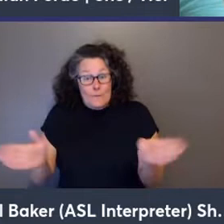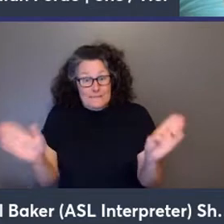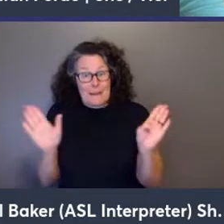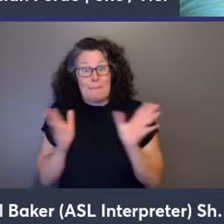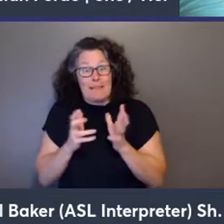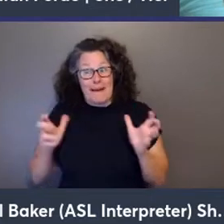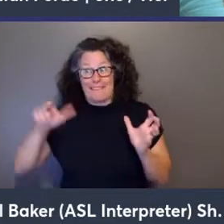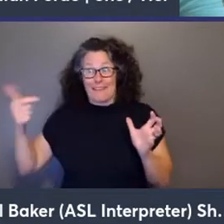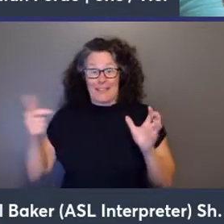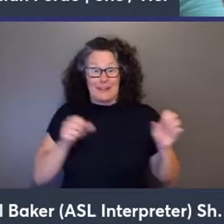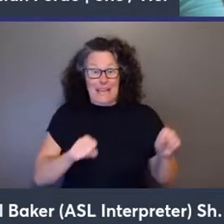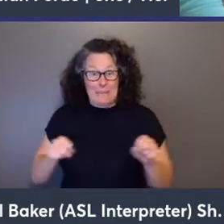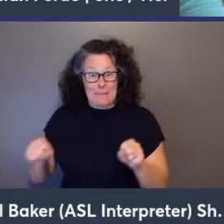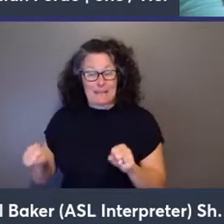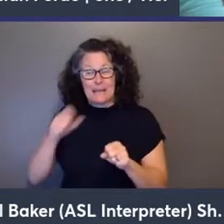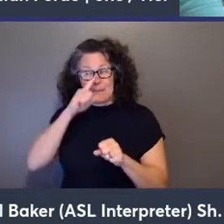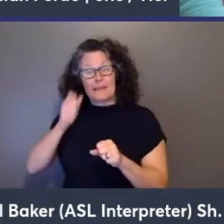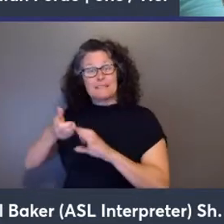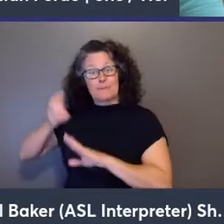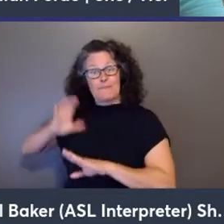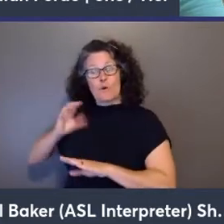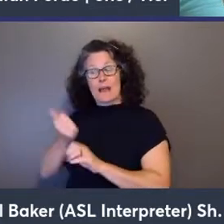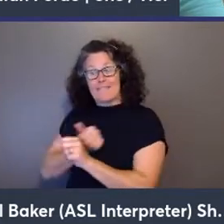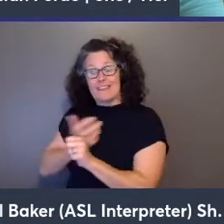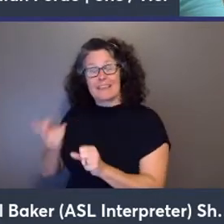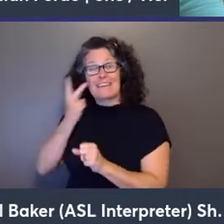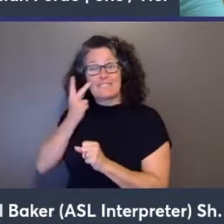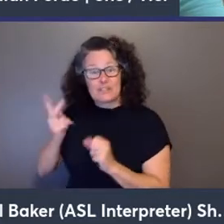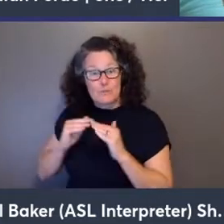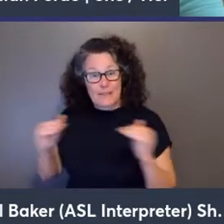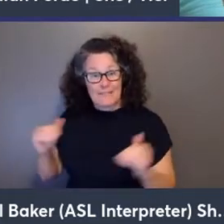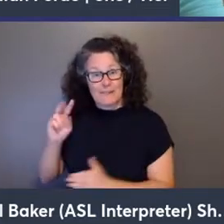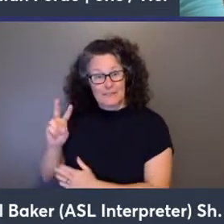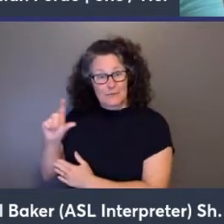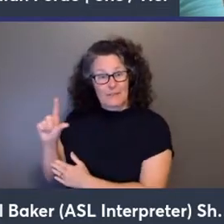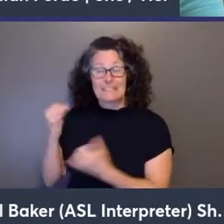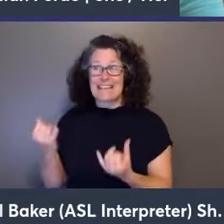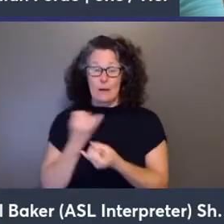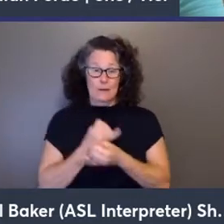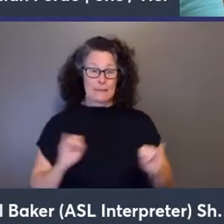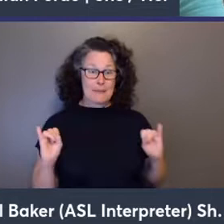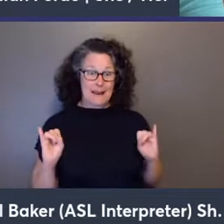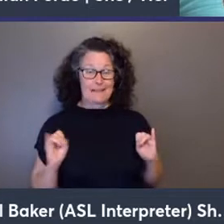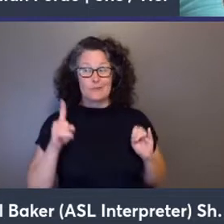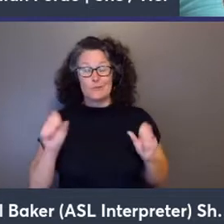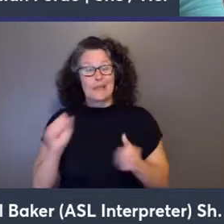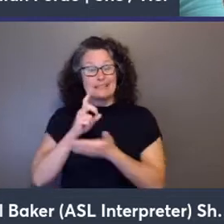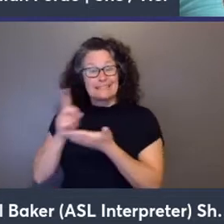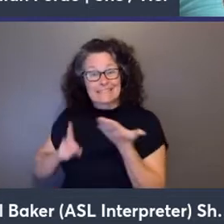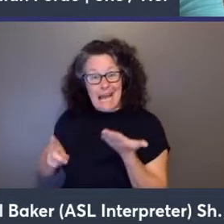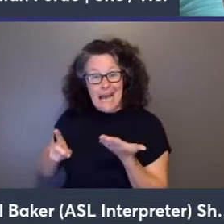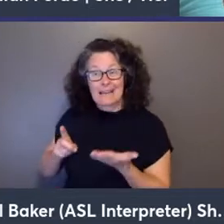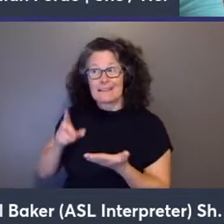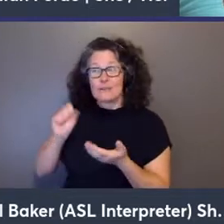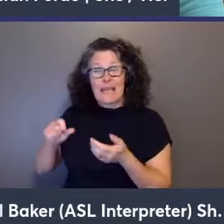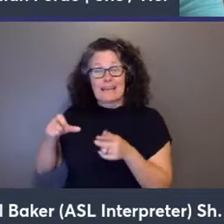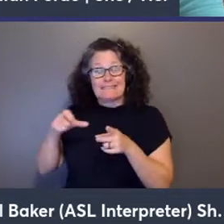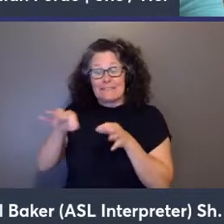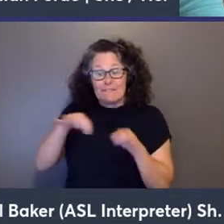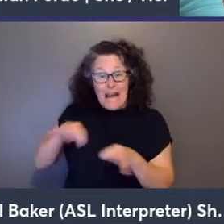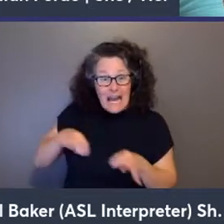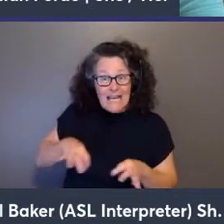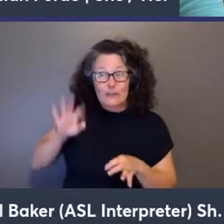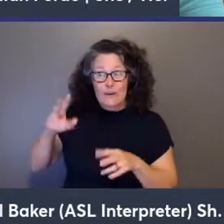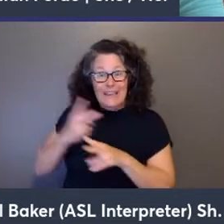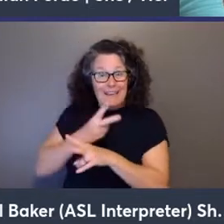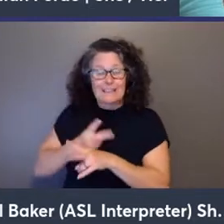before everything need to be dependent on the visual level. Now it's independent. You can design or you can define your calculations at